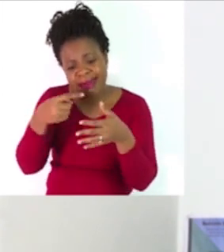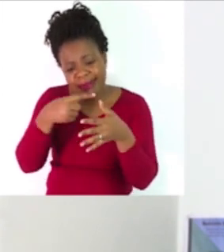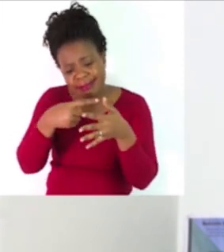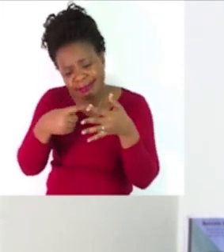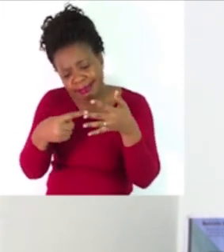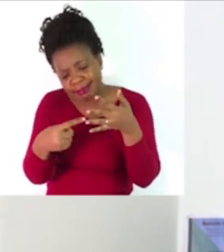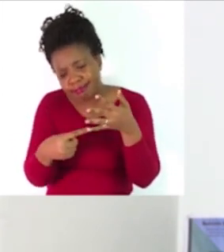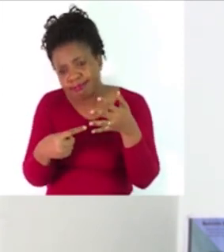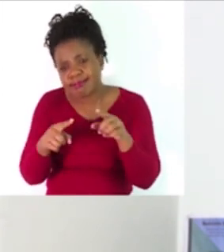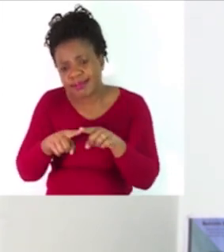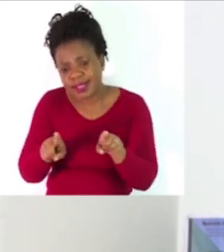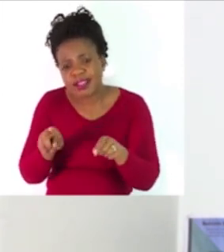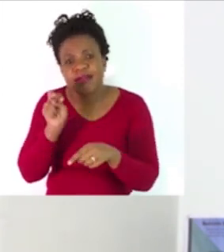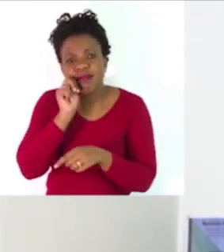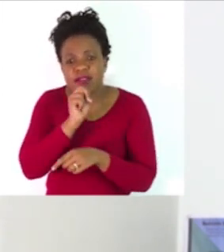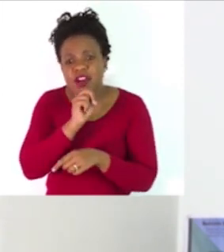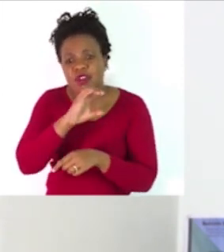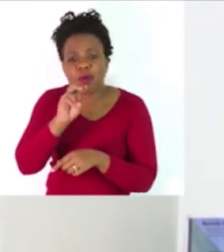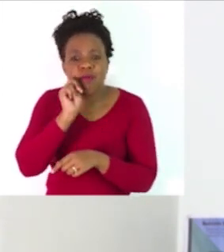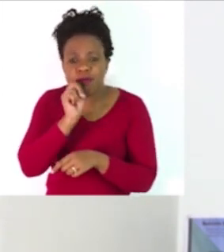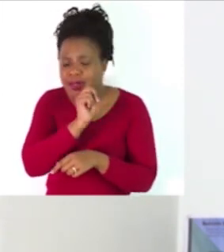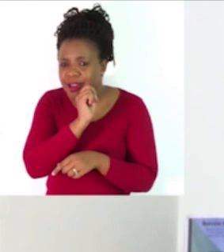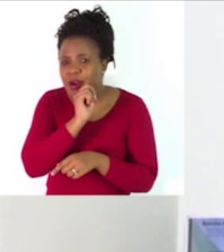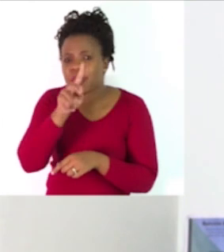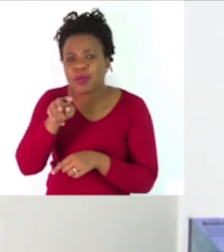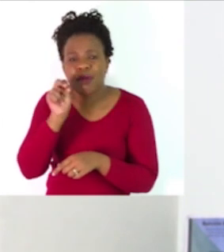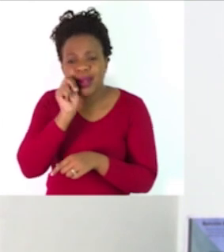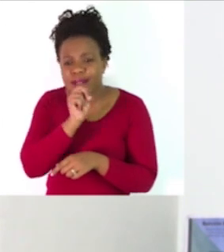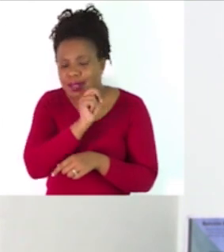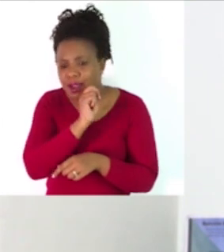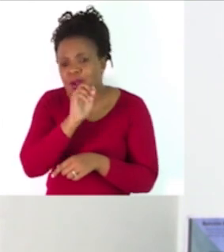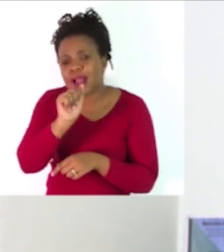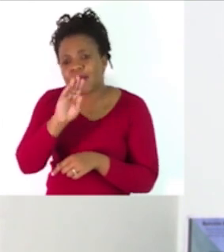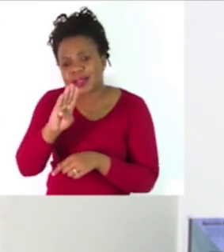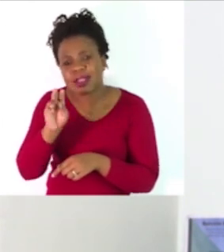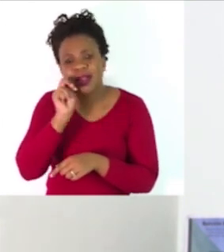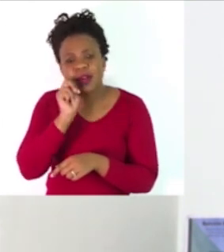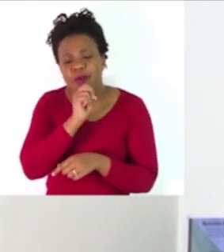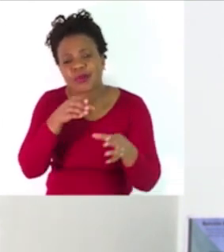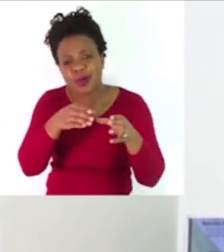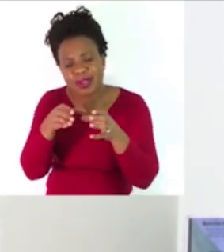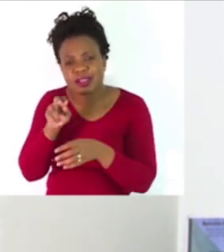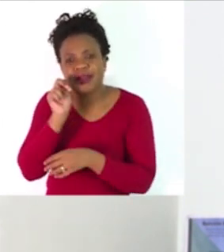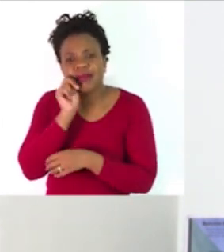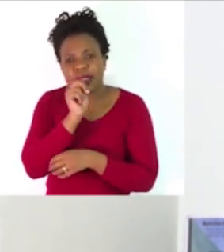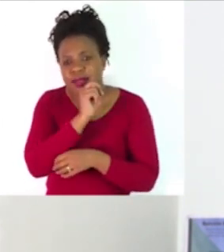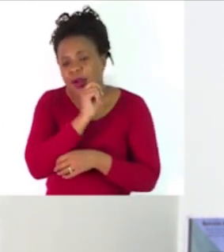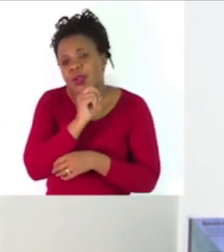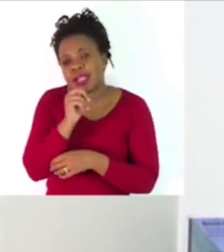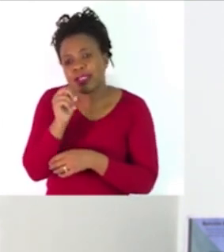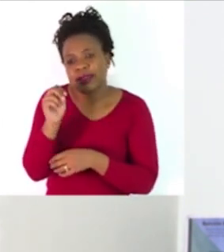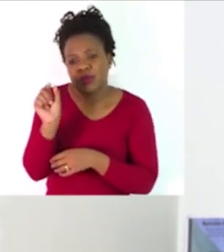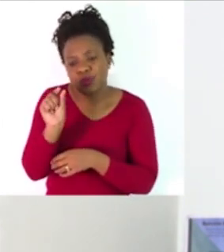abstract nouns, collective nouns, and diminutive nouns. Right, always, always,